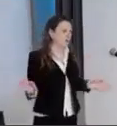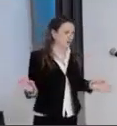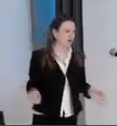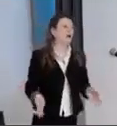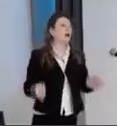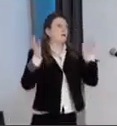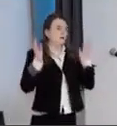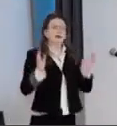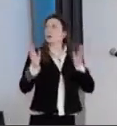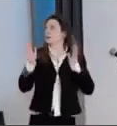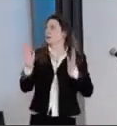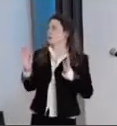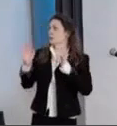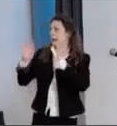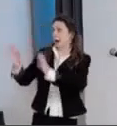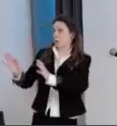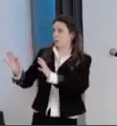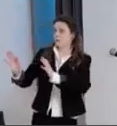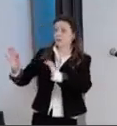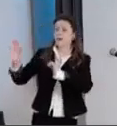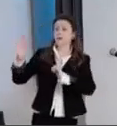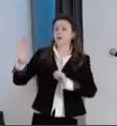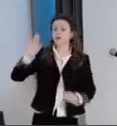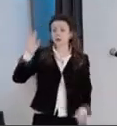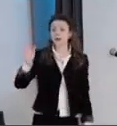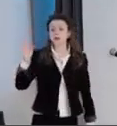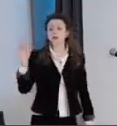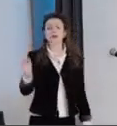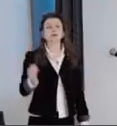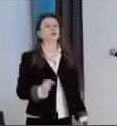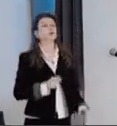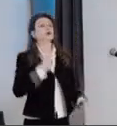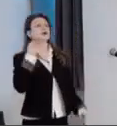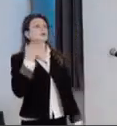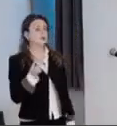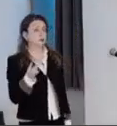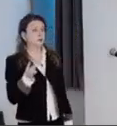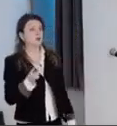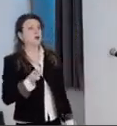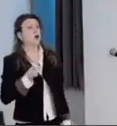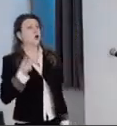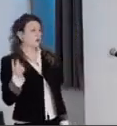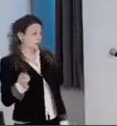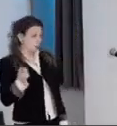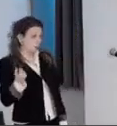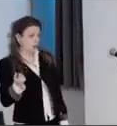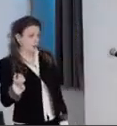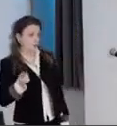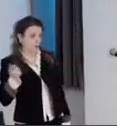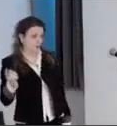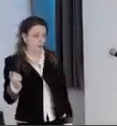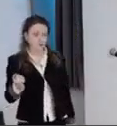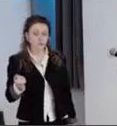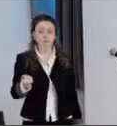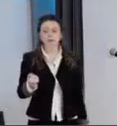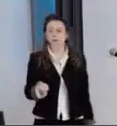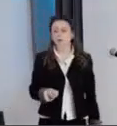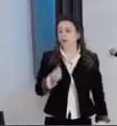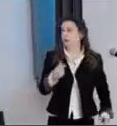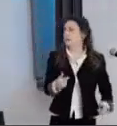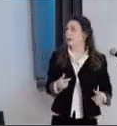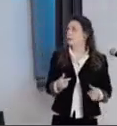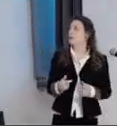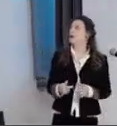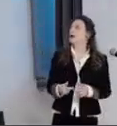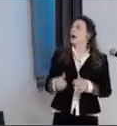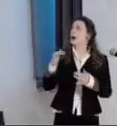by way of background. What I'm going to do now is to first present to you a version of anti-cognitivism or formalism put forward